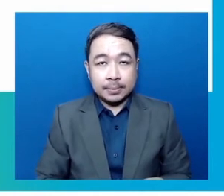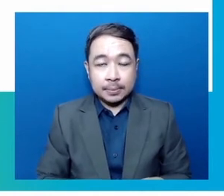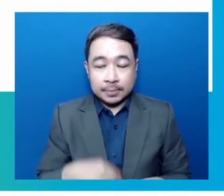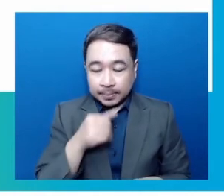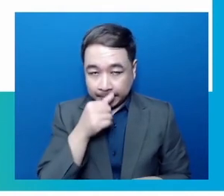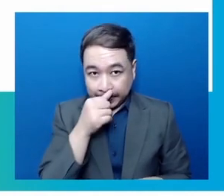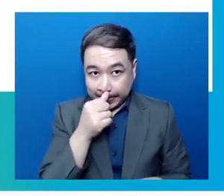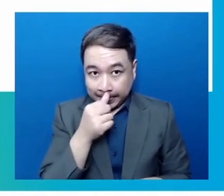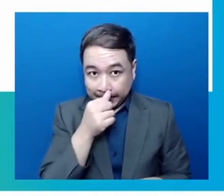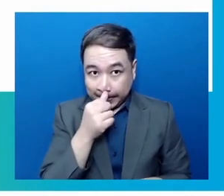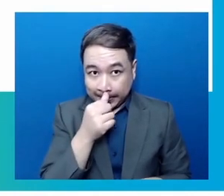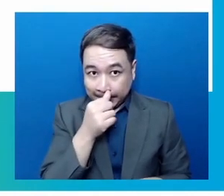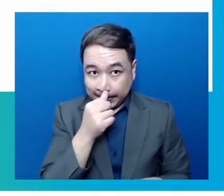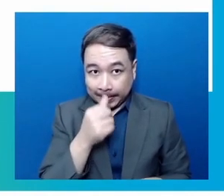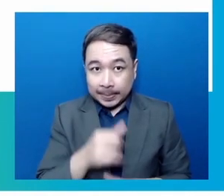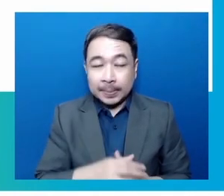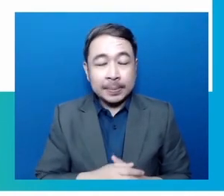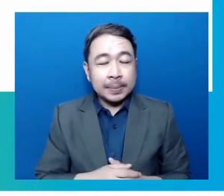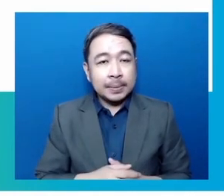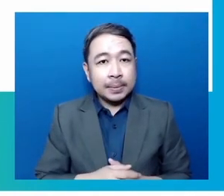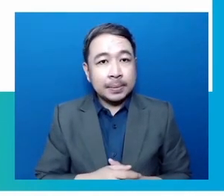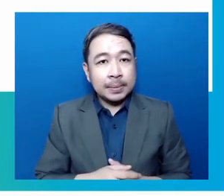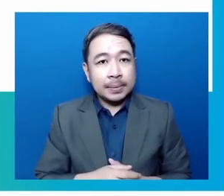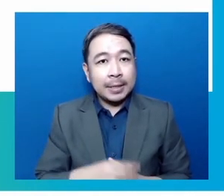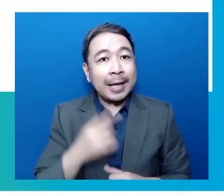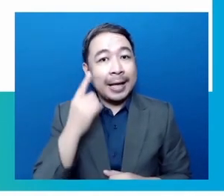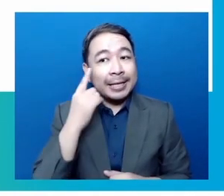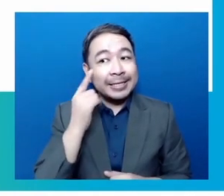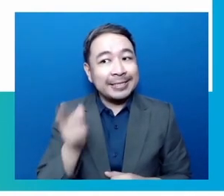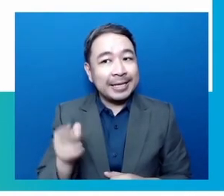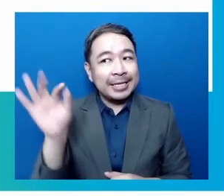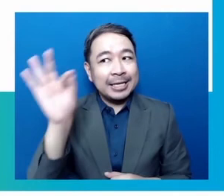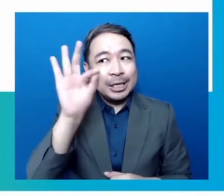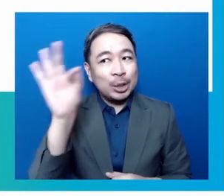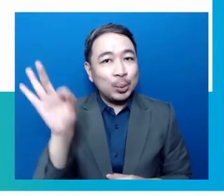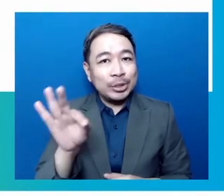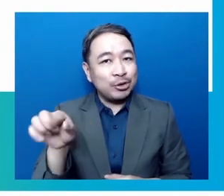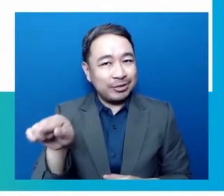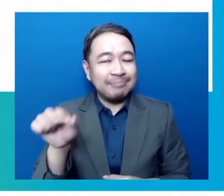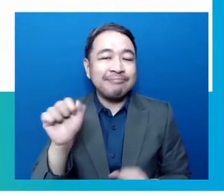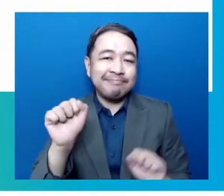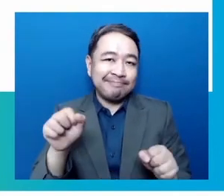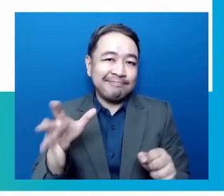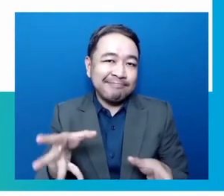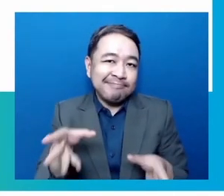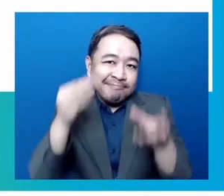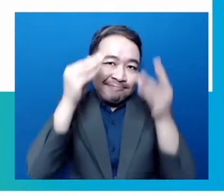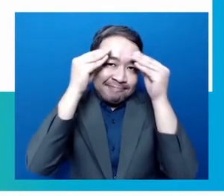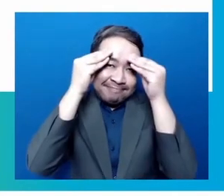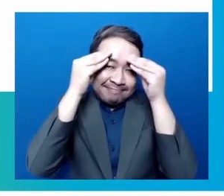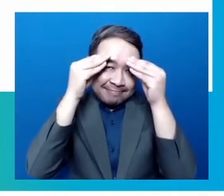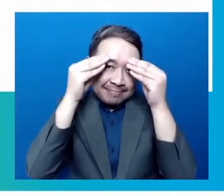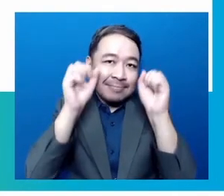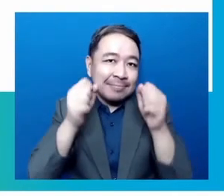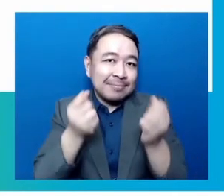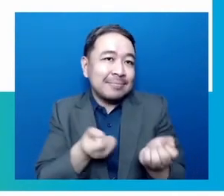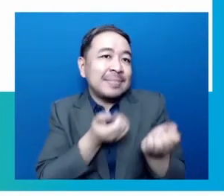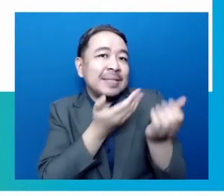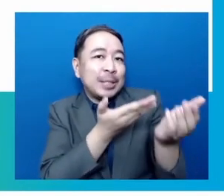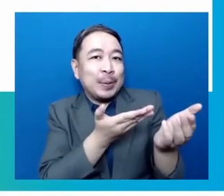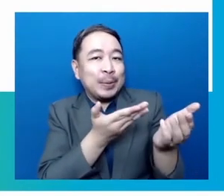Okay, well, I think that's a question we can take away as well and submit to the relevant